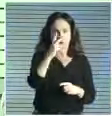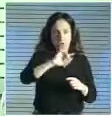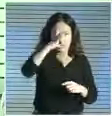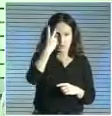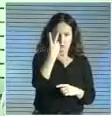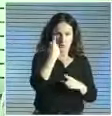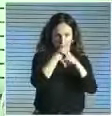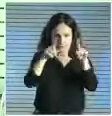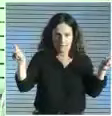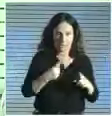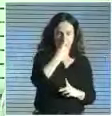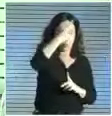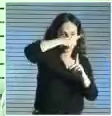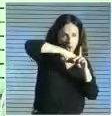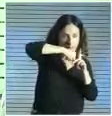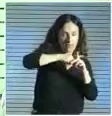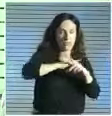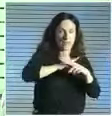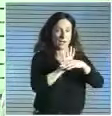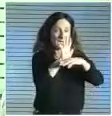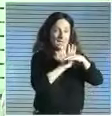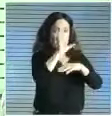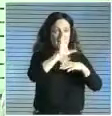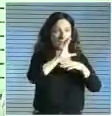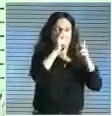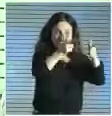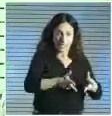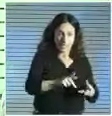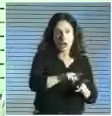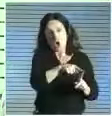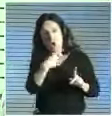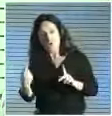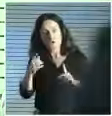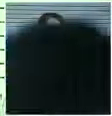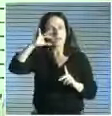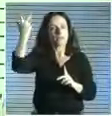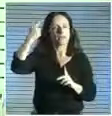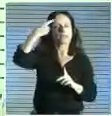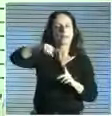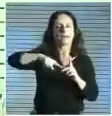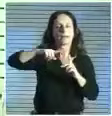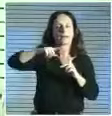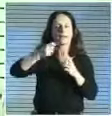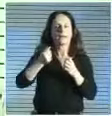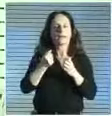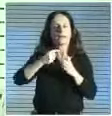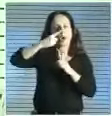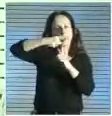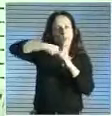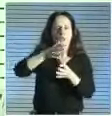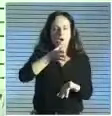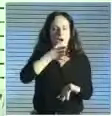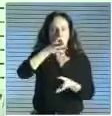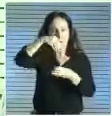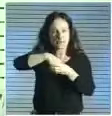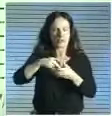But the good thing is we all measure in the same way. So you can actually give those tools to hotels in a destination, small lodging properties, and it's